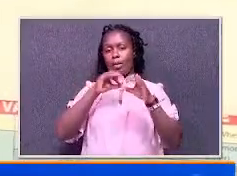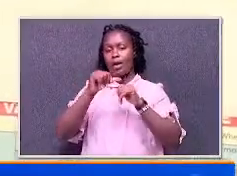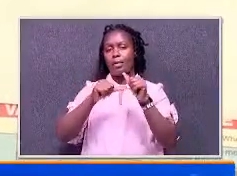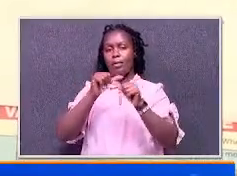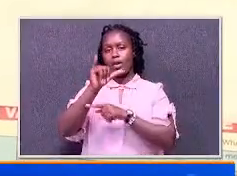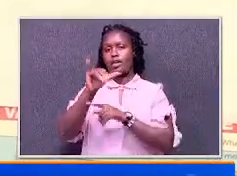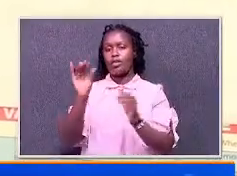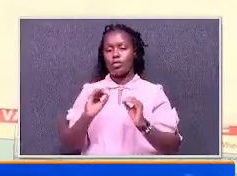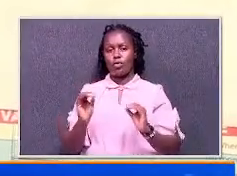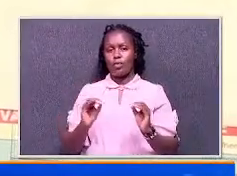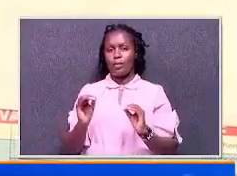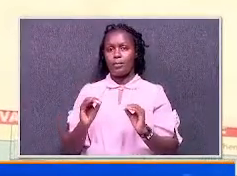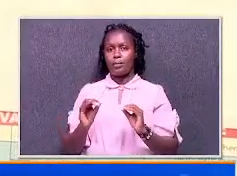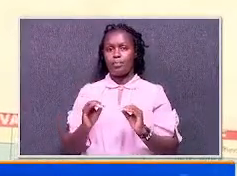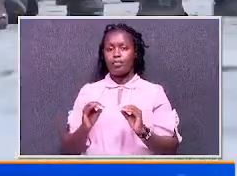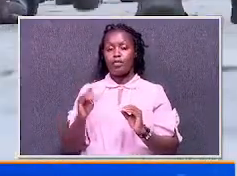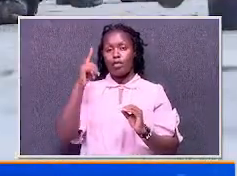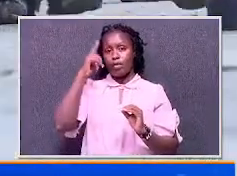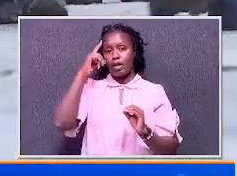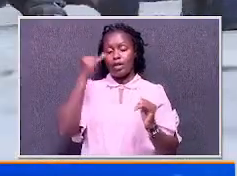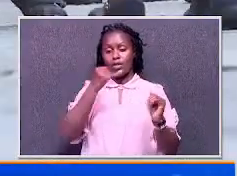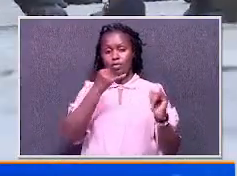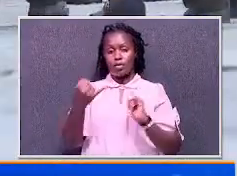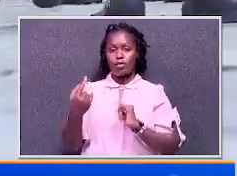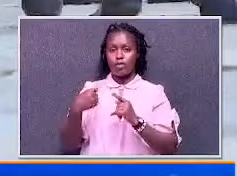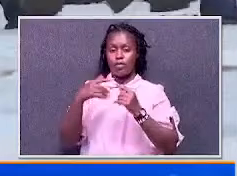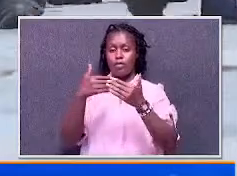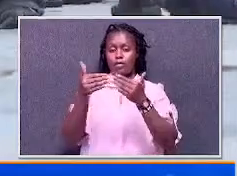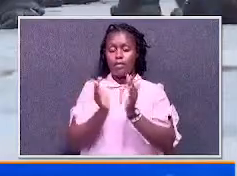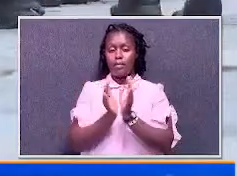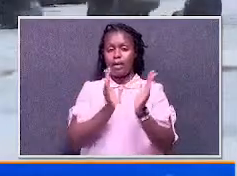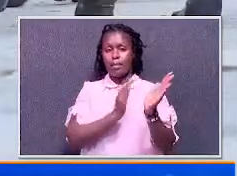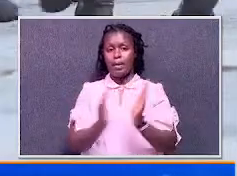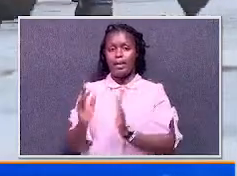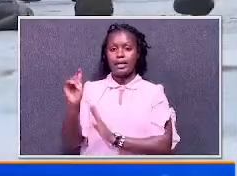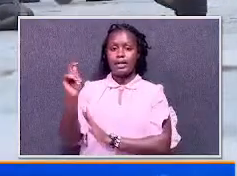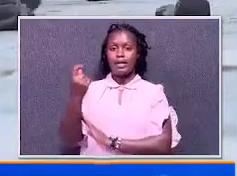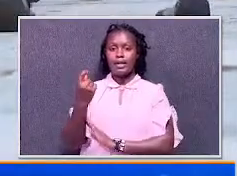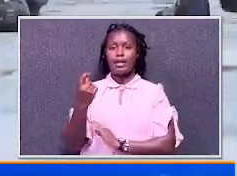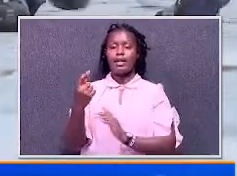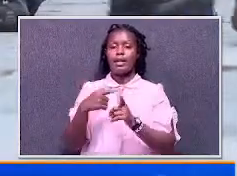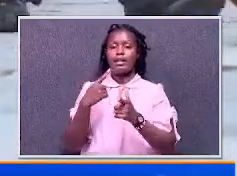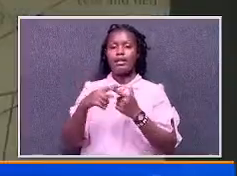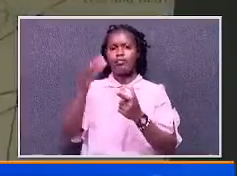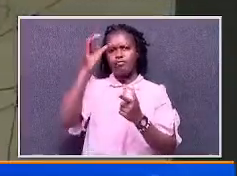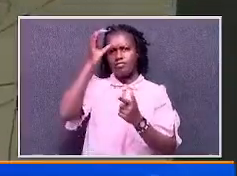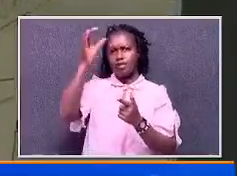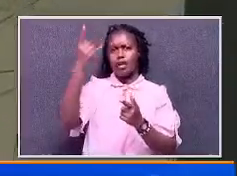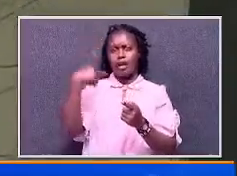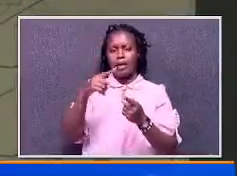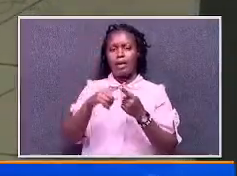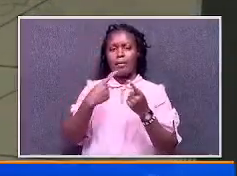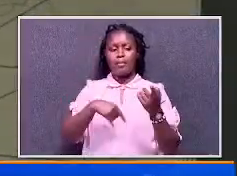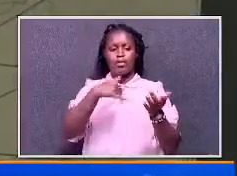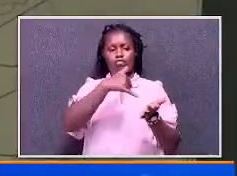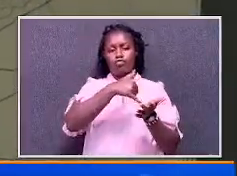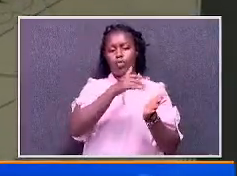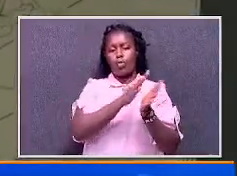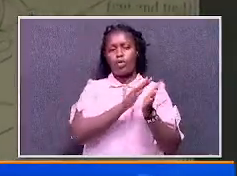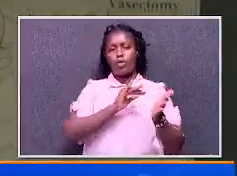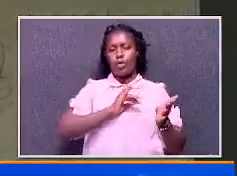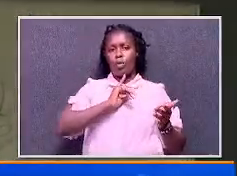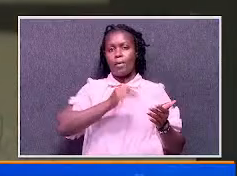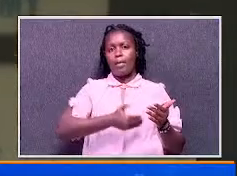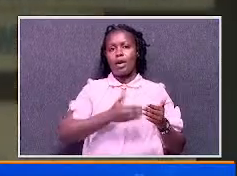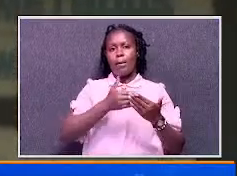is the vast difference. Eh? Since the introduction of family planning in Kenya, the concept has been associated with women, despite the